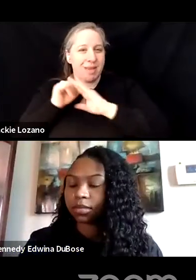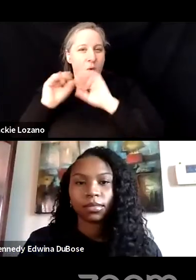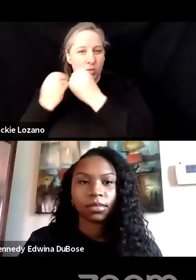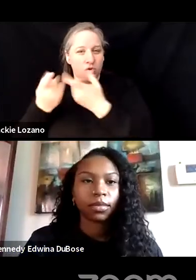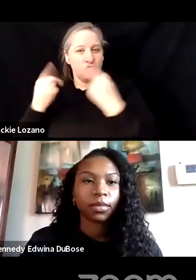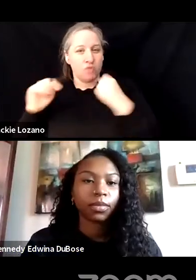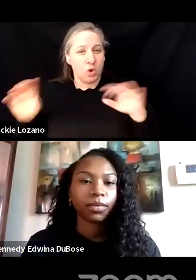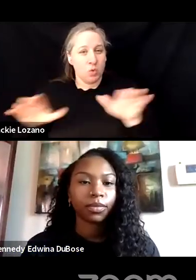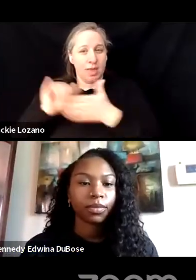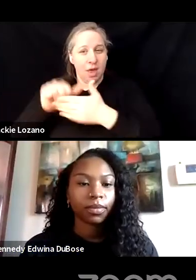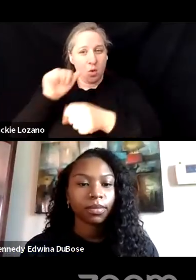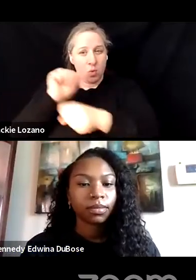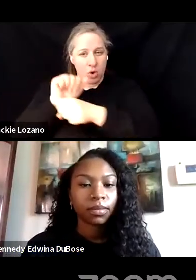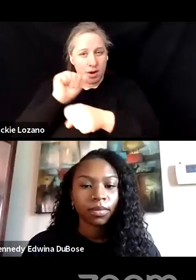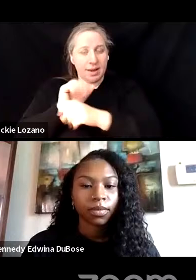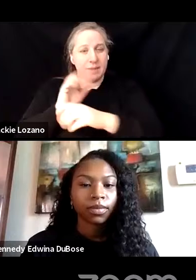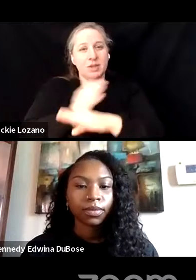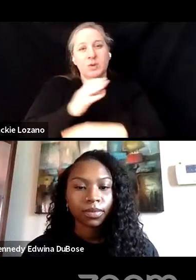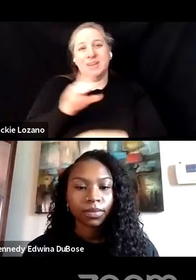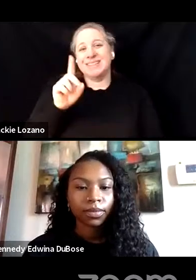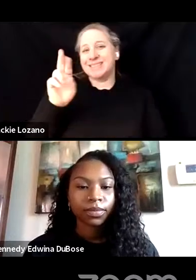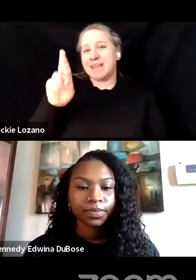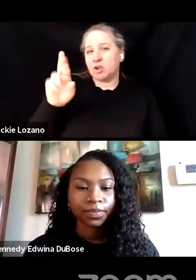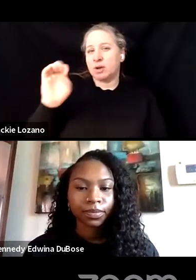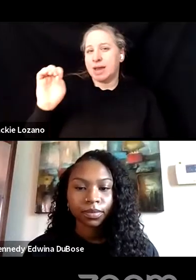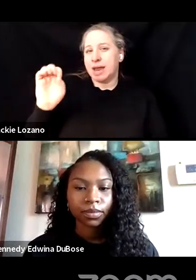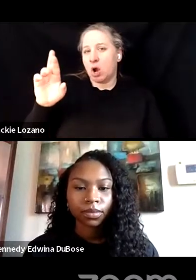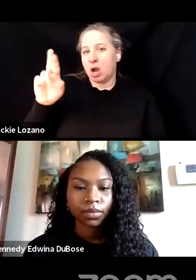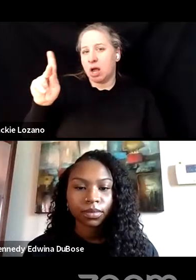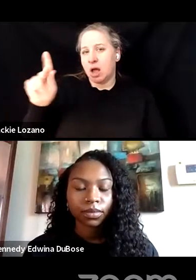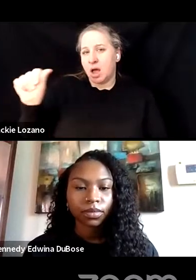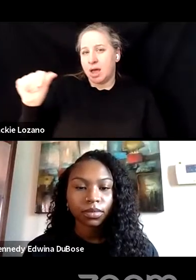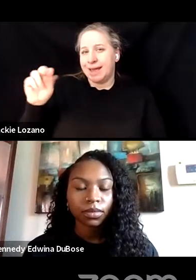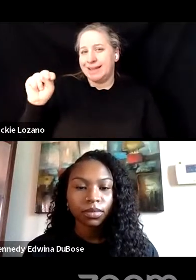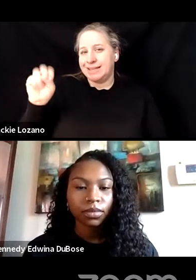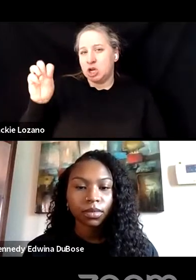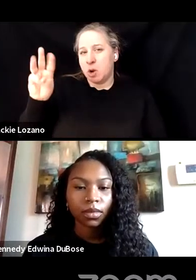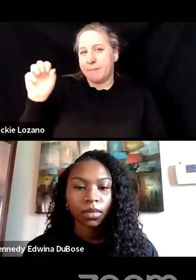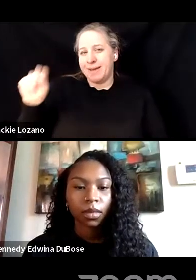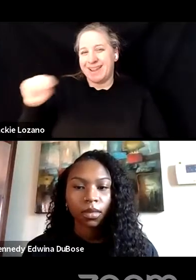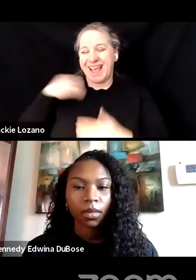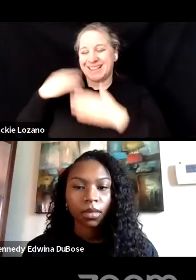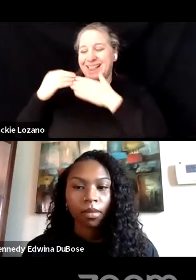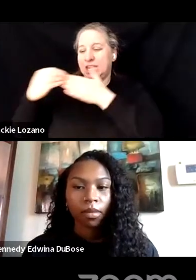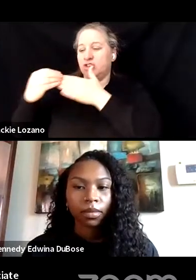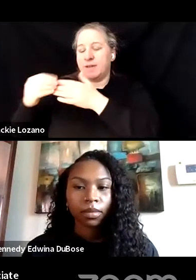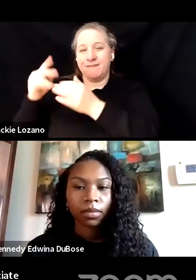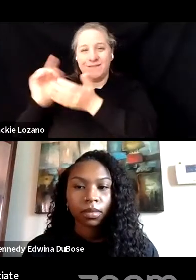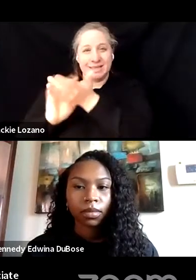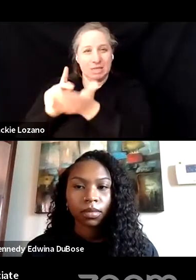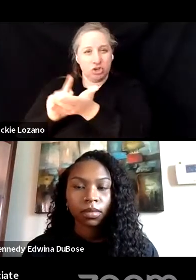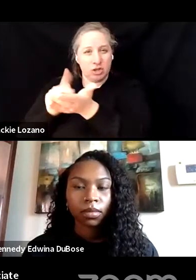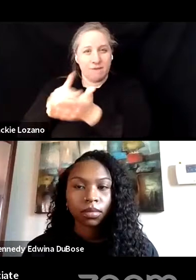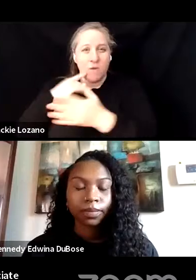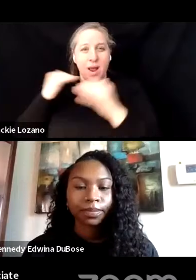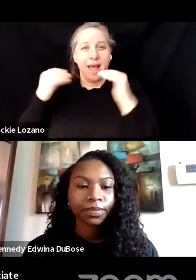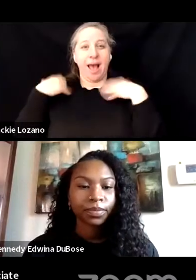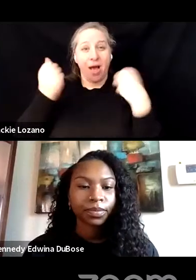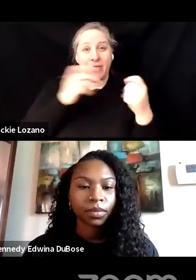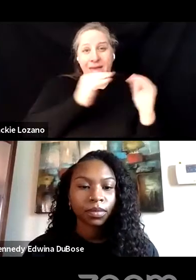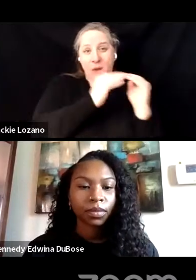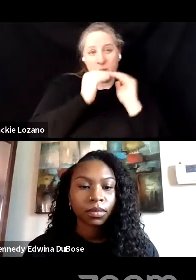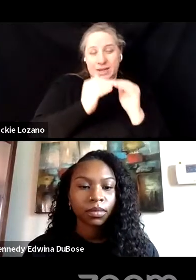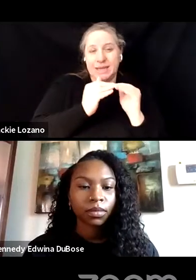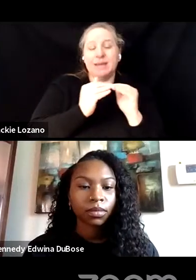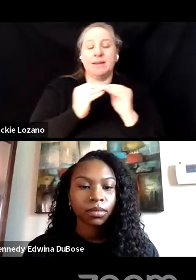work, between Dr. Erica Newman, who has a leadership position in health equity for Michigan Medicine, with Dr. Rob